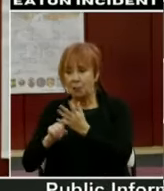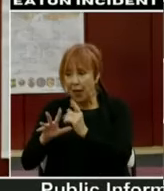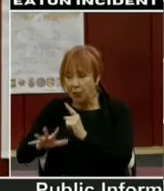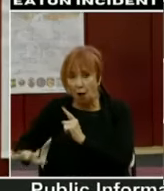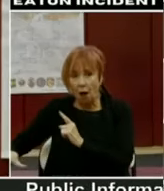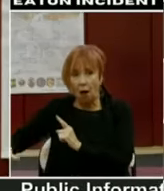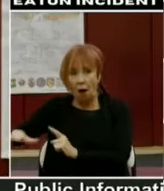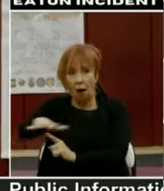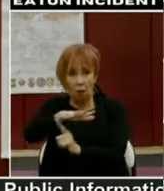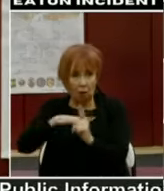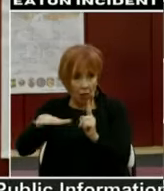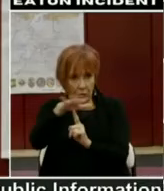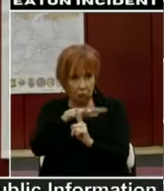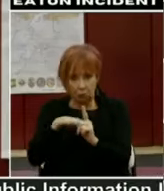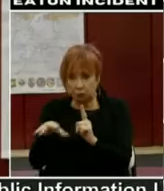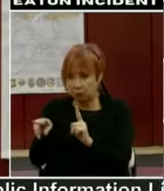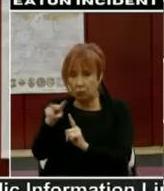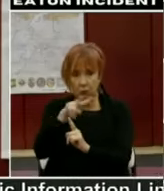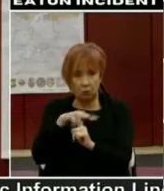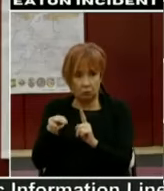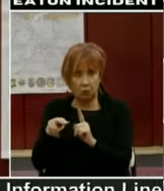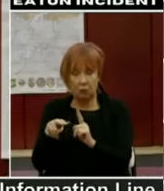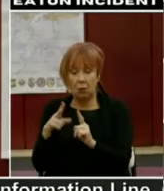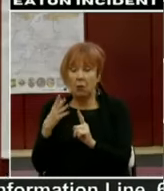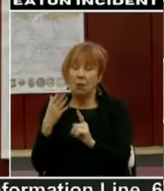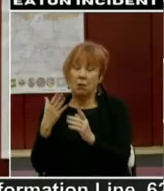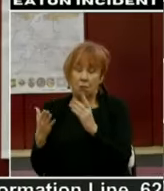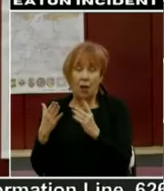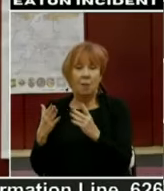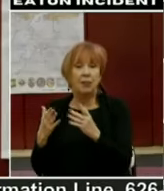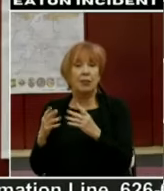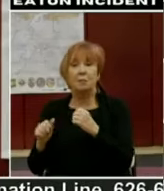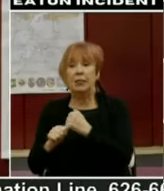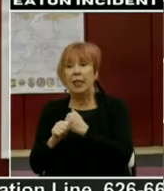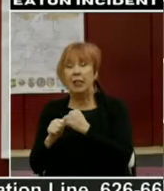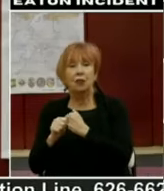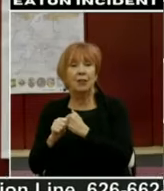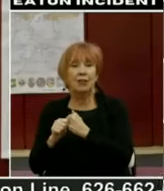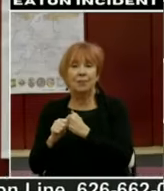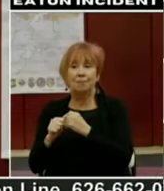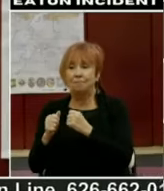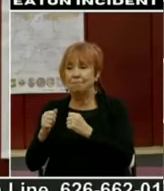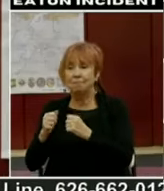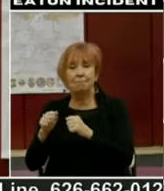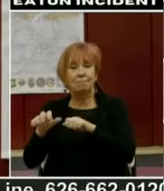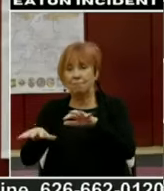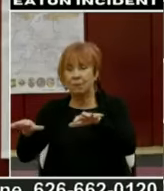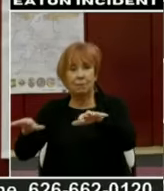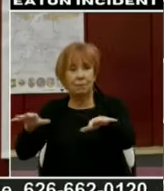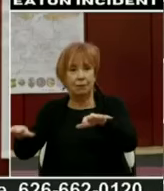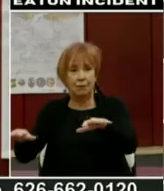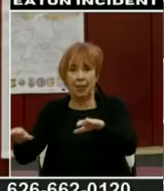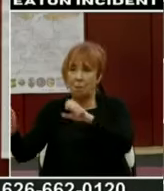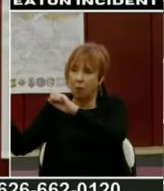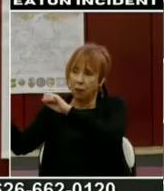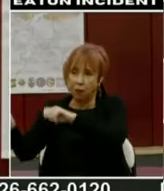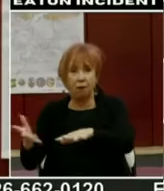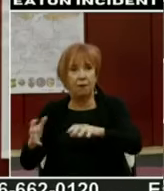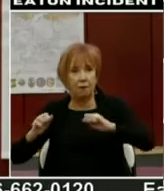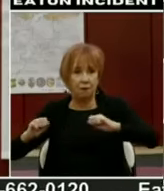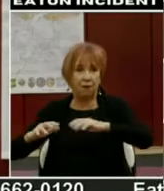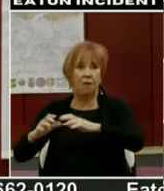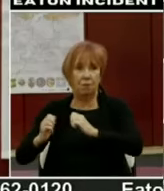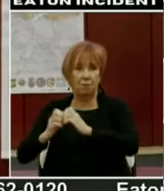areas. There still may be some hazard, debris, things like that may have been moved into that area.